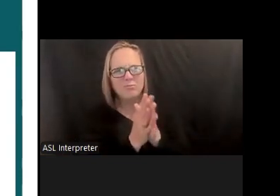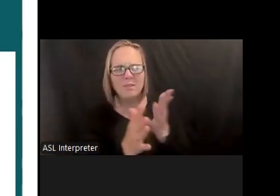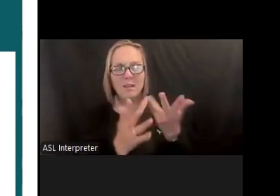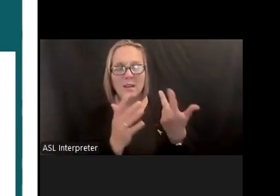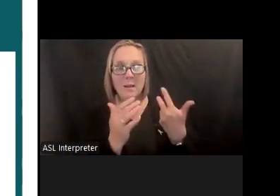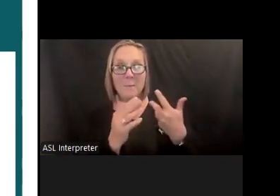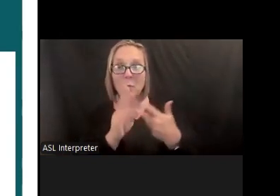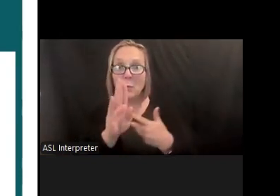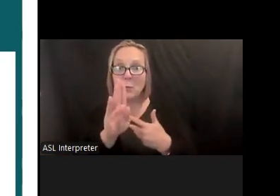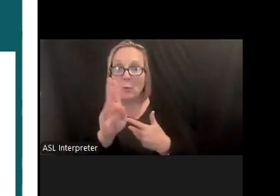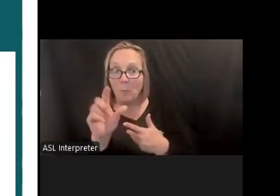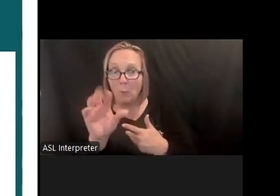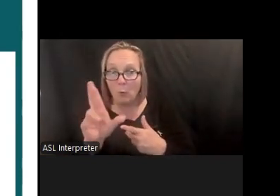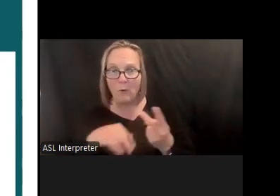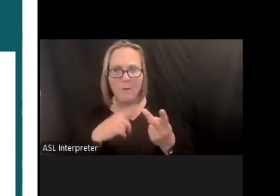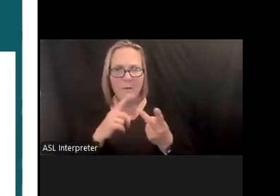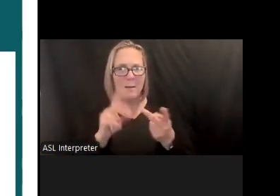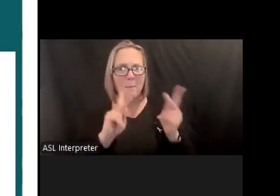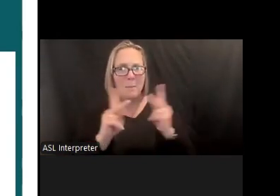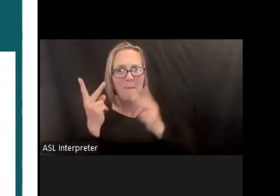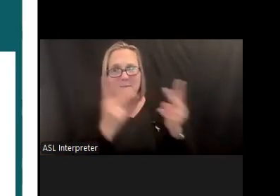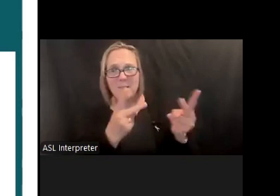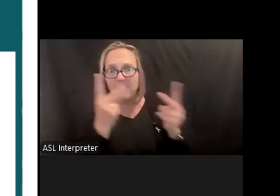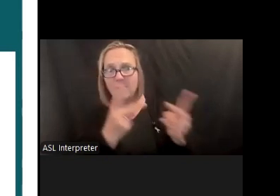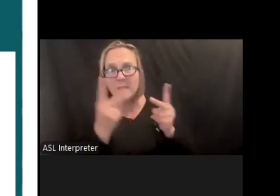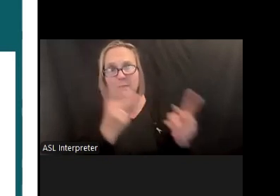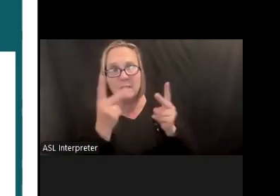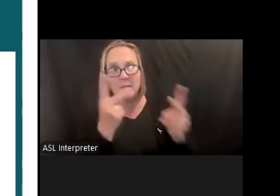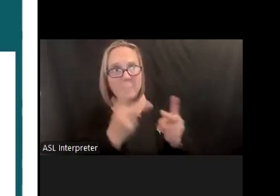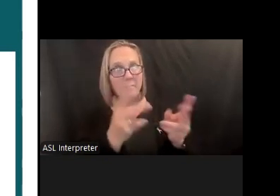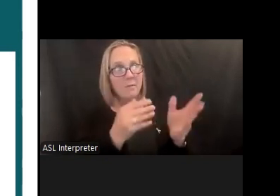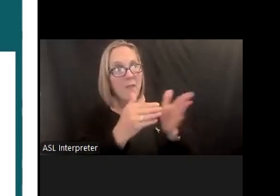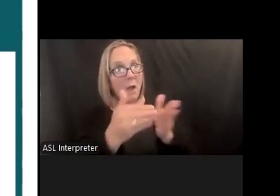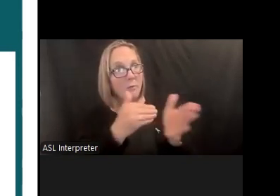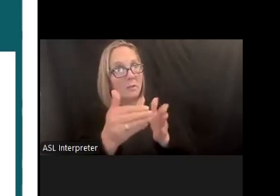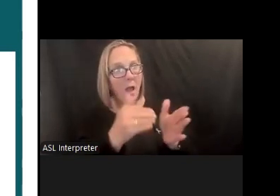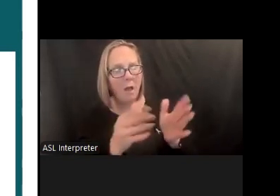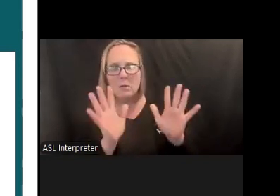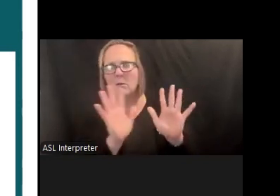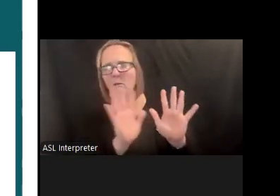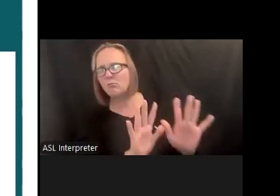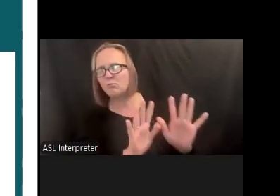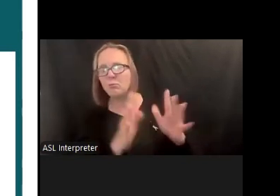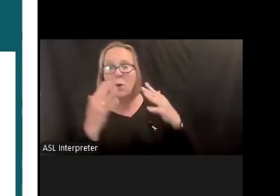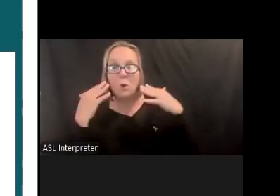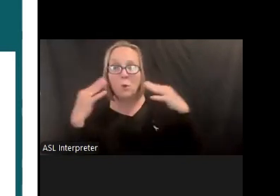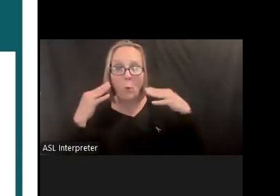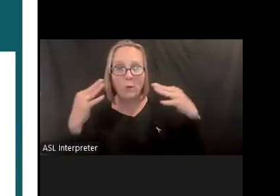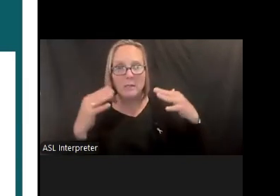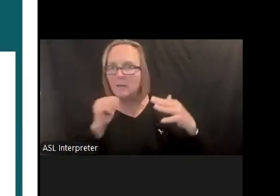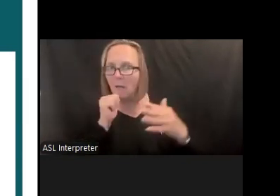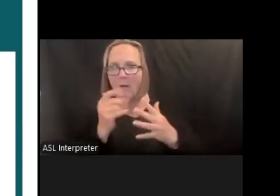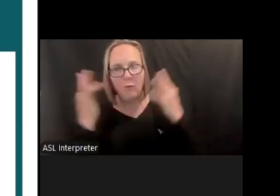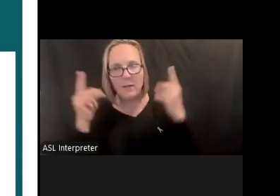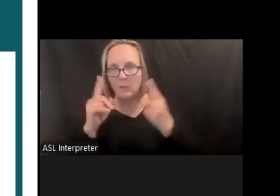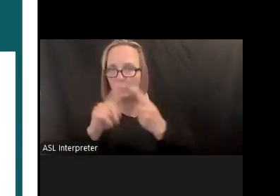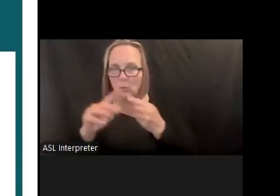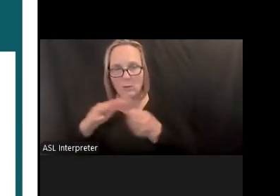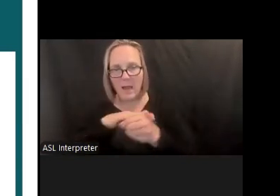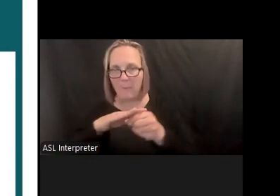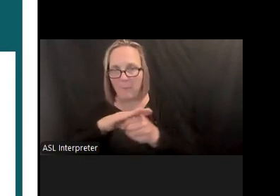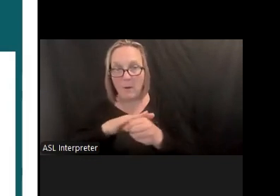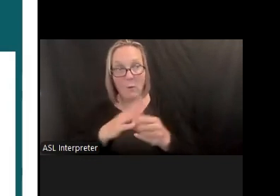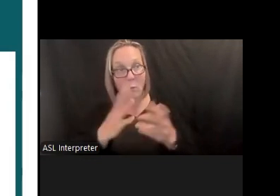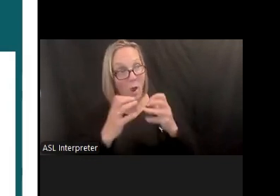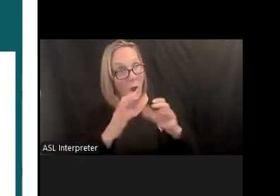thousands of Ubers, thousands of people visiting on a constant basis. It will be noisy. unneighborhood friendly. If you want to put something there with